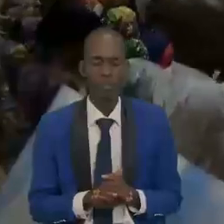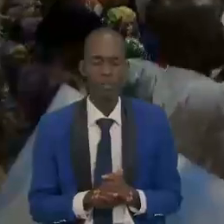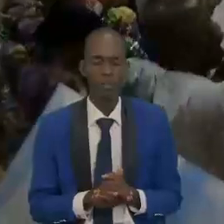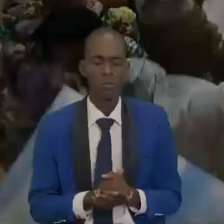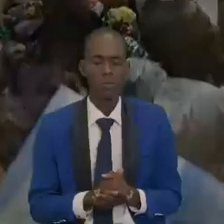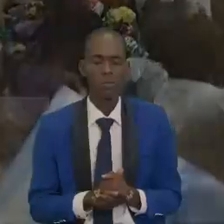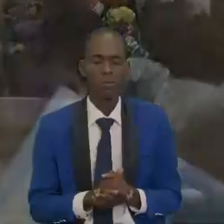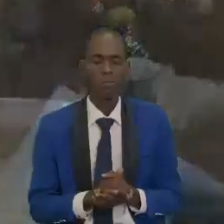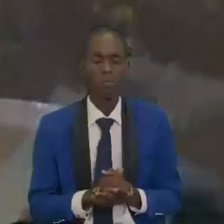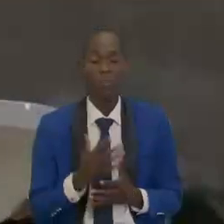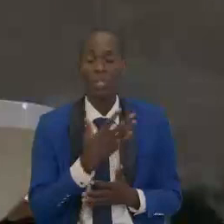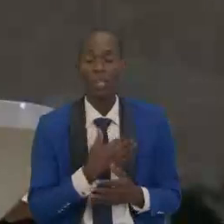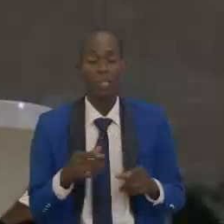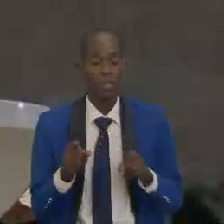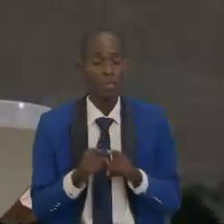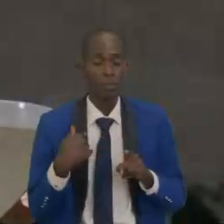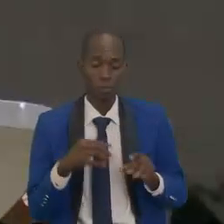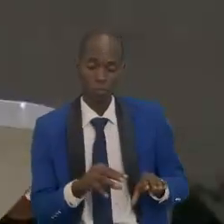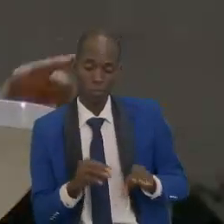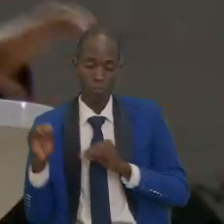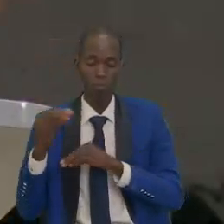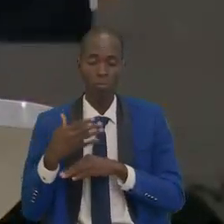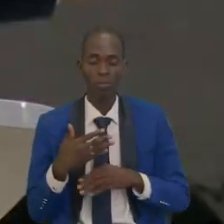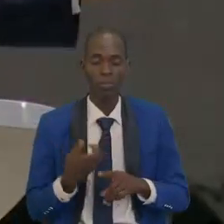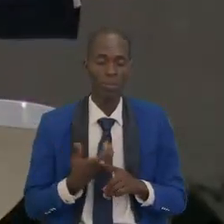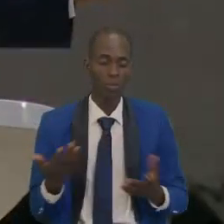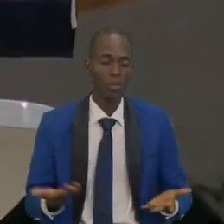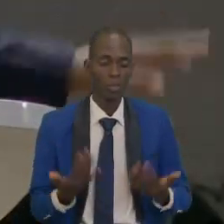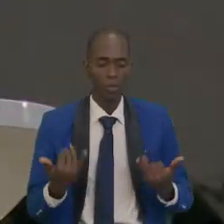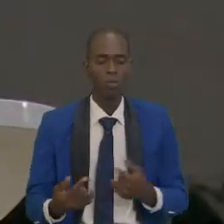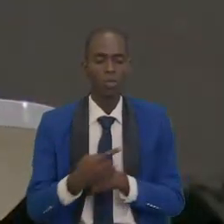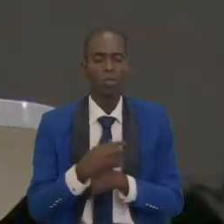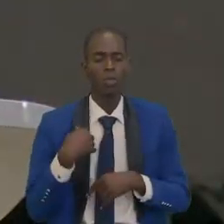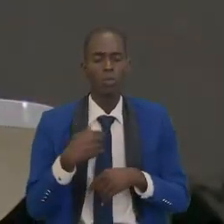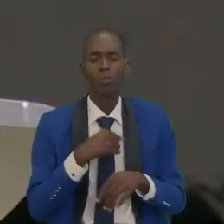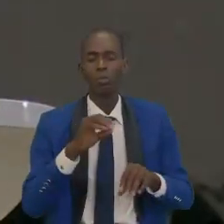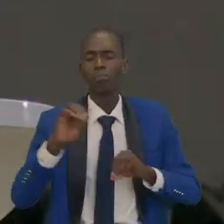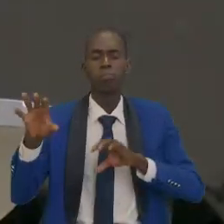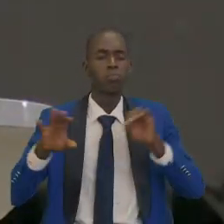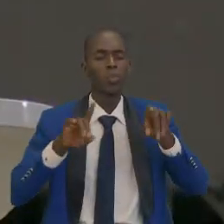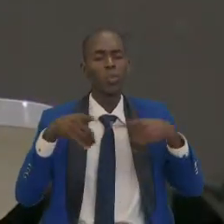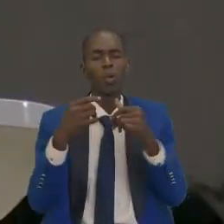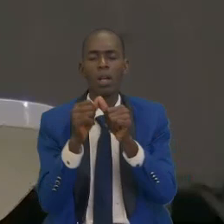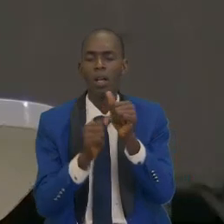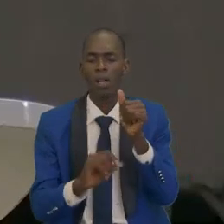and as we live here today we scatter we go everywhere